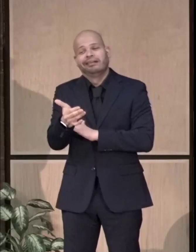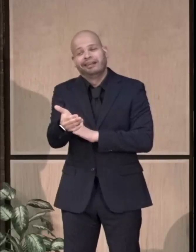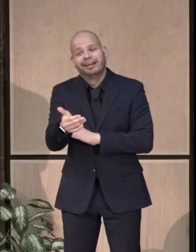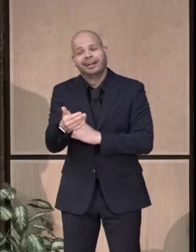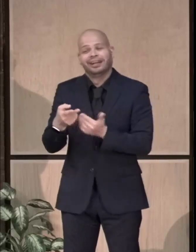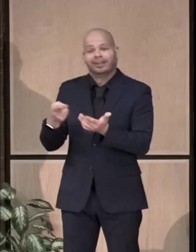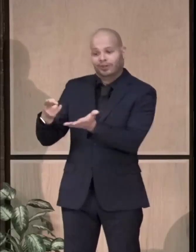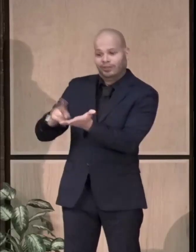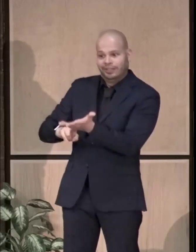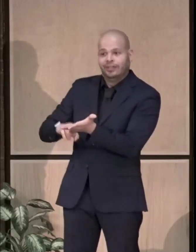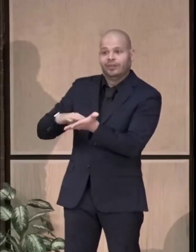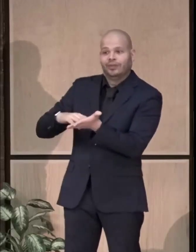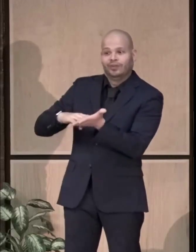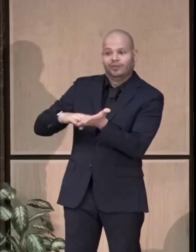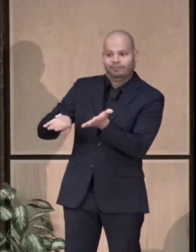right? Yes.